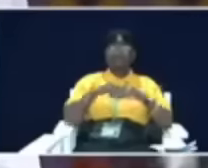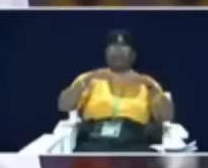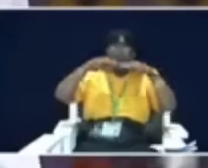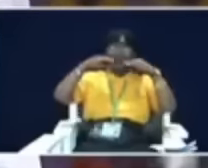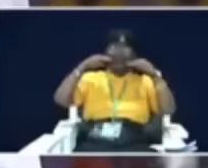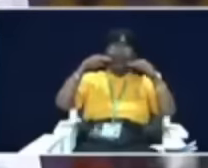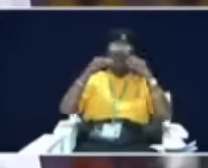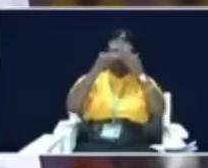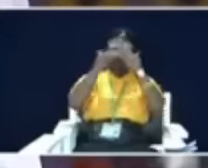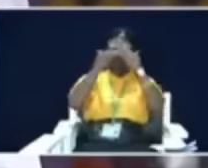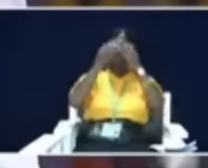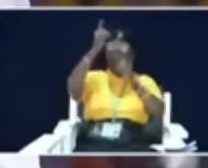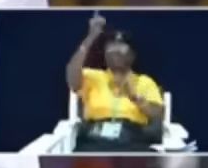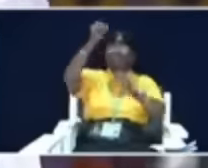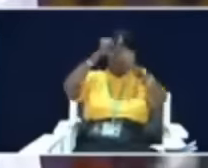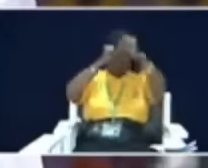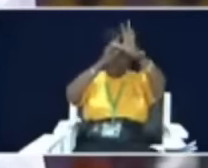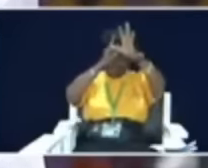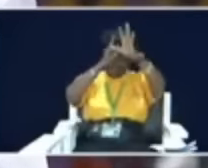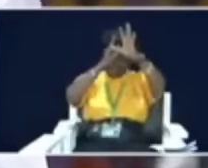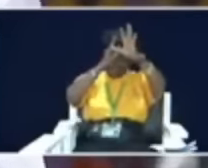Thank you, Father.